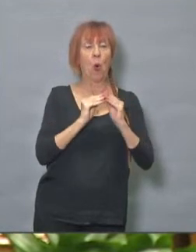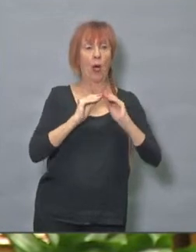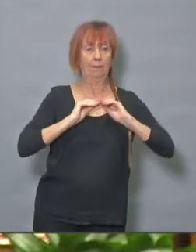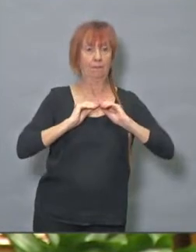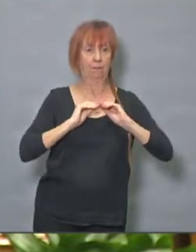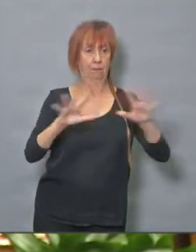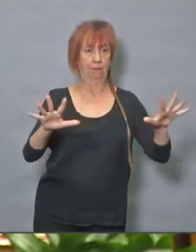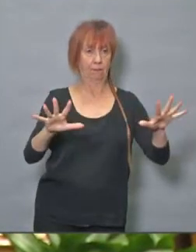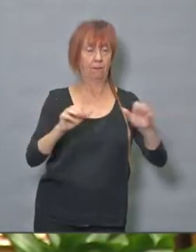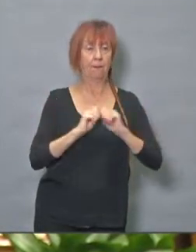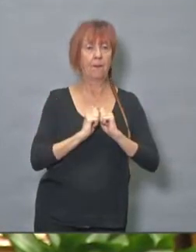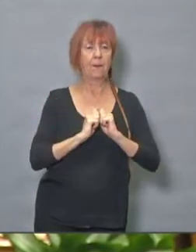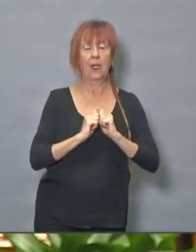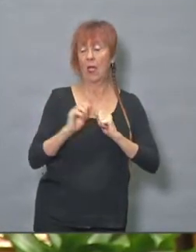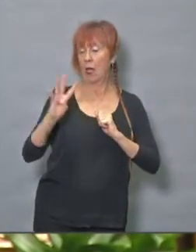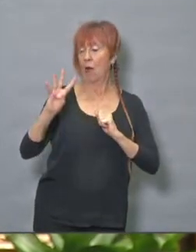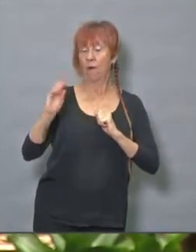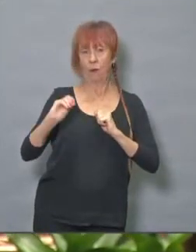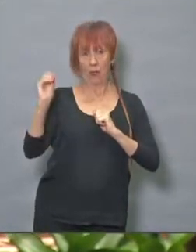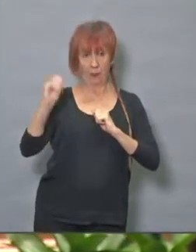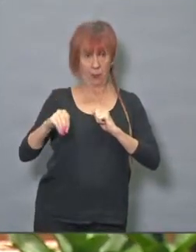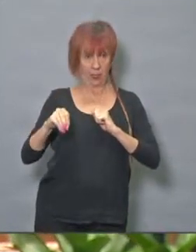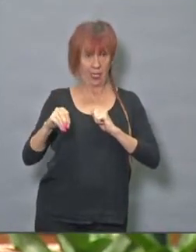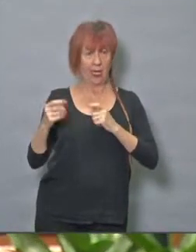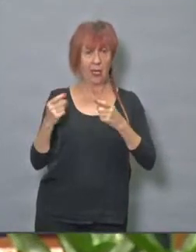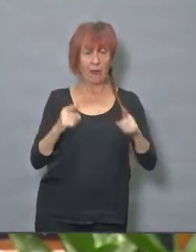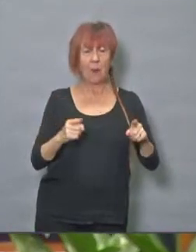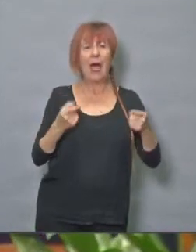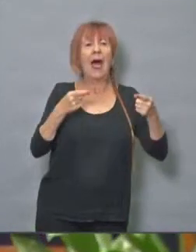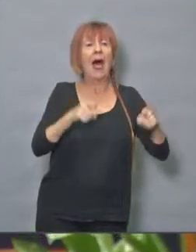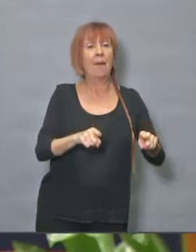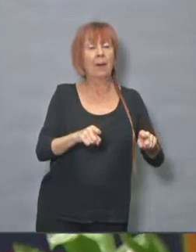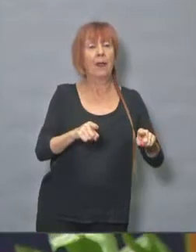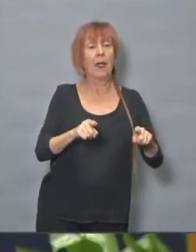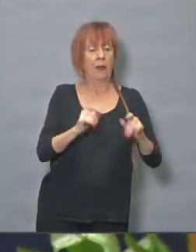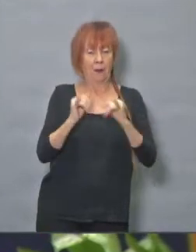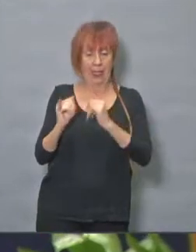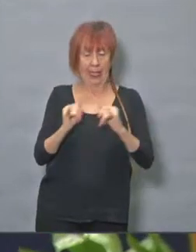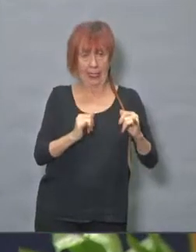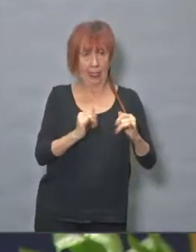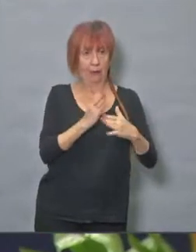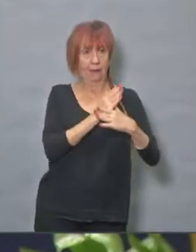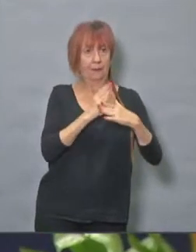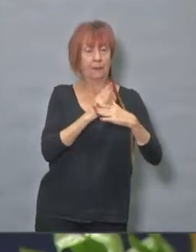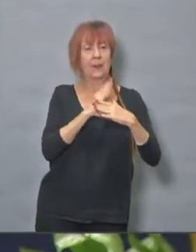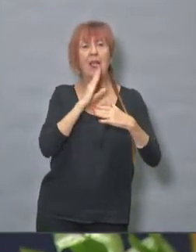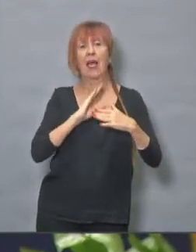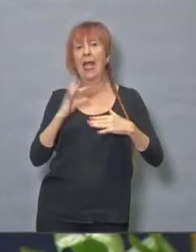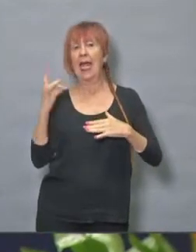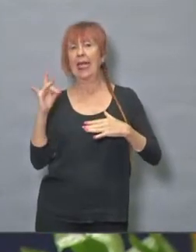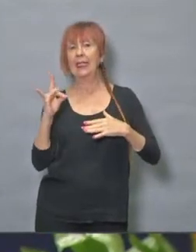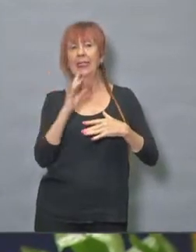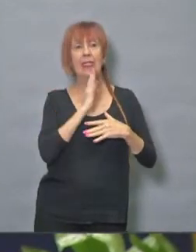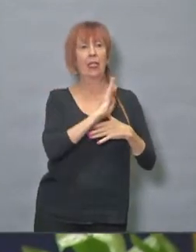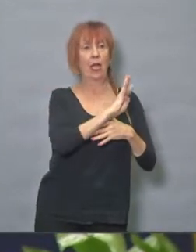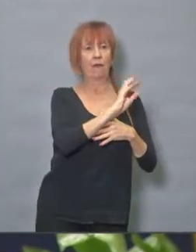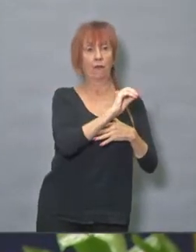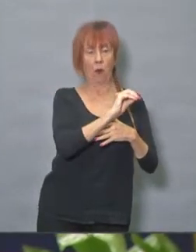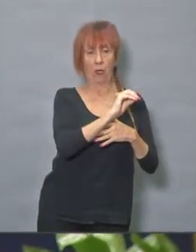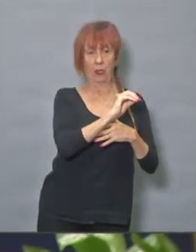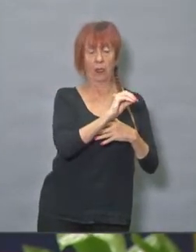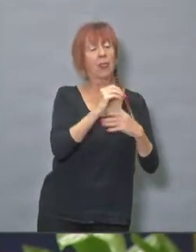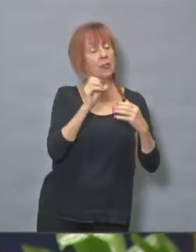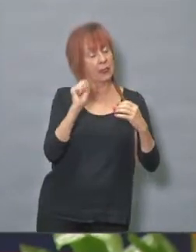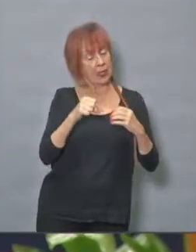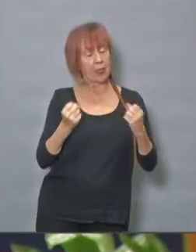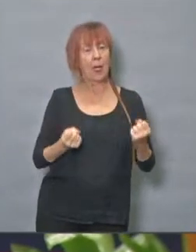transmission. And 40% of the cases are among individuals between the ages of 18 and 40. So while